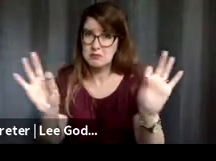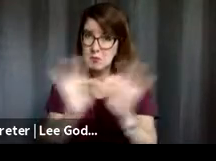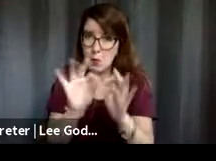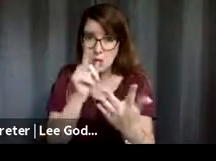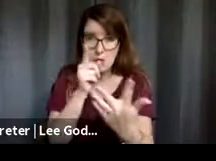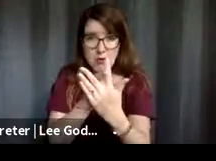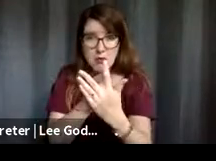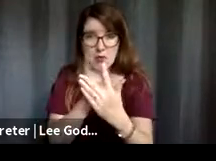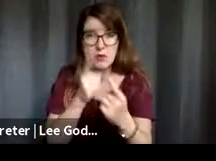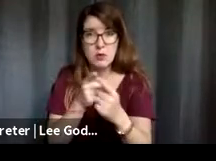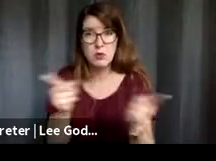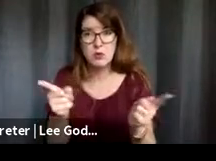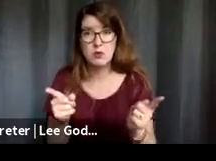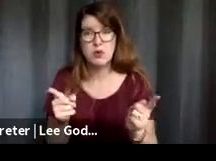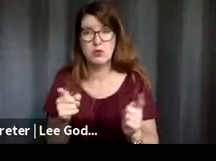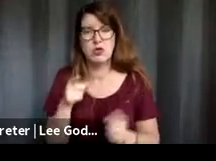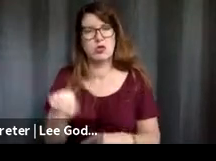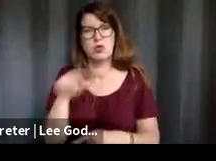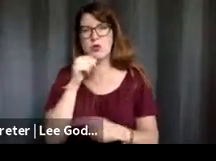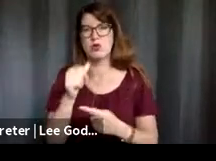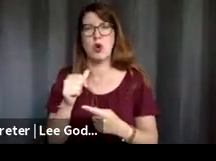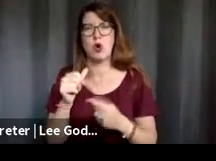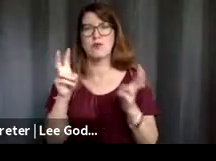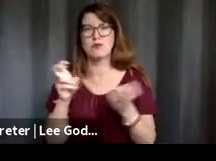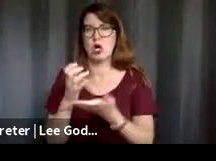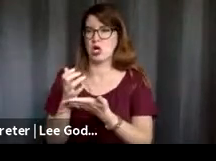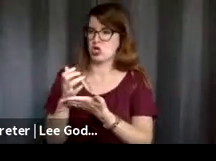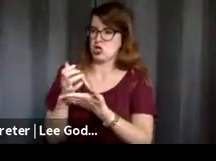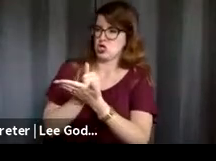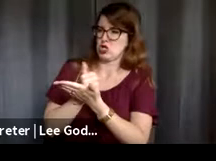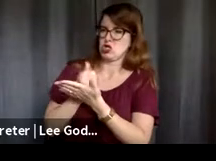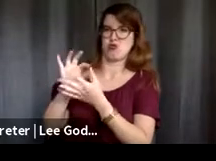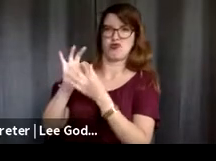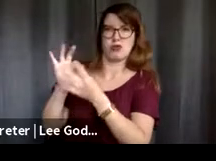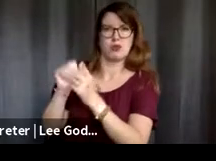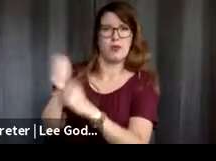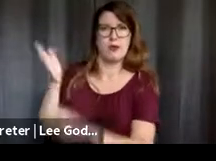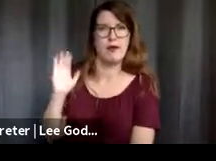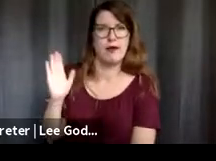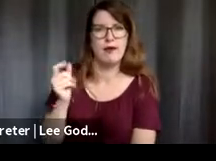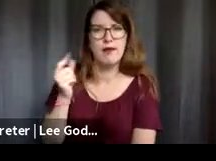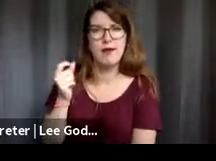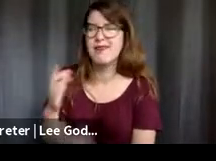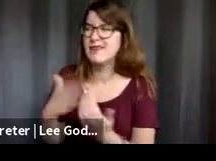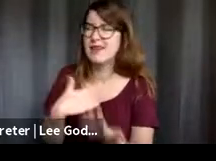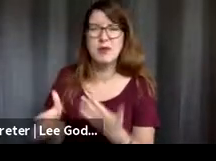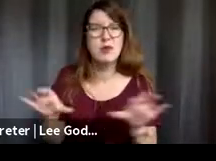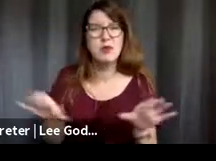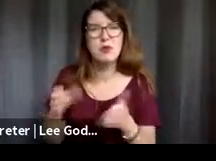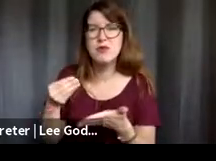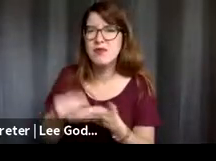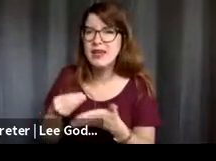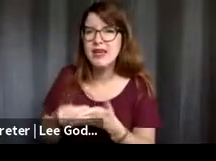clearly. You know, you don't earn relationship with God. Doesn't matter what you do financially. Doesn't matter what you